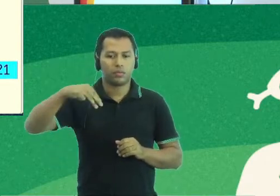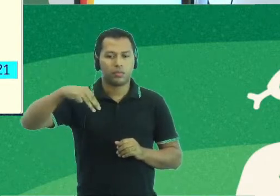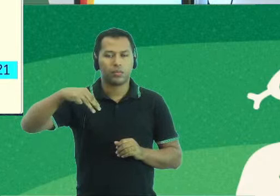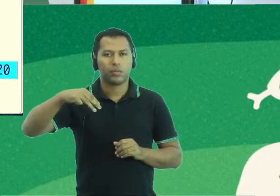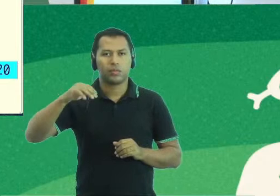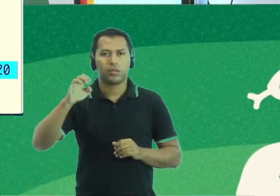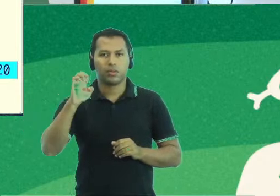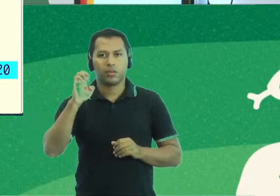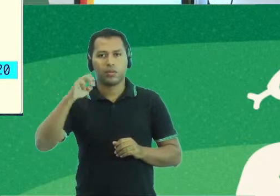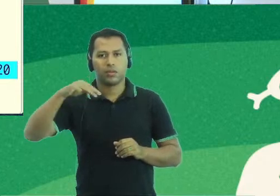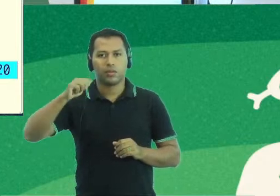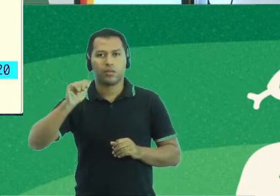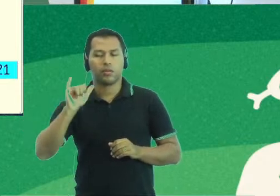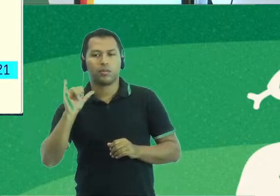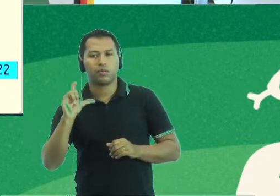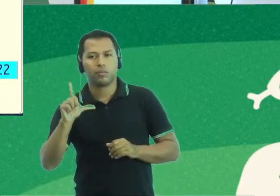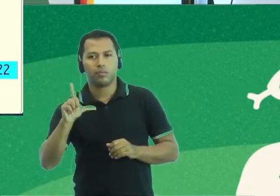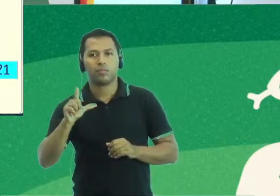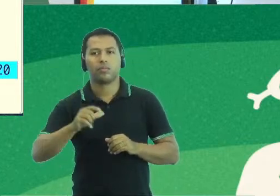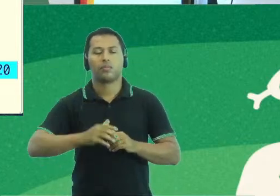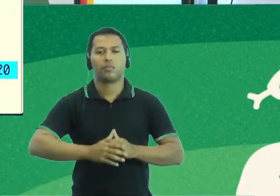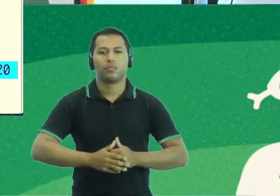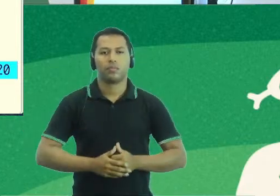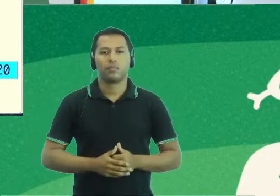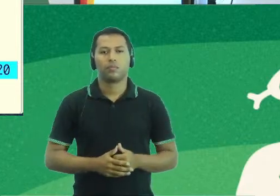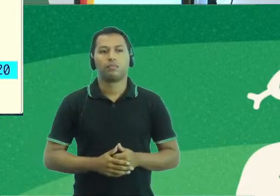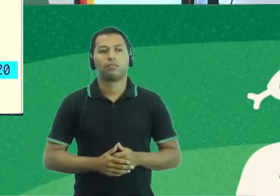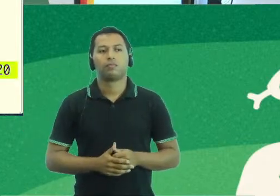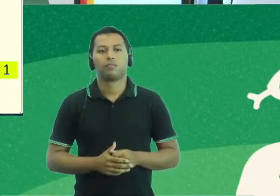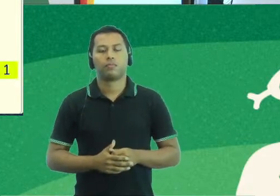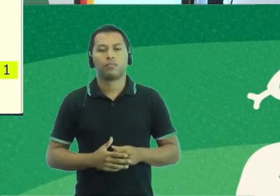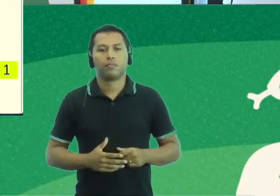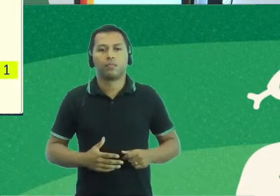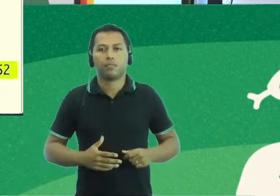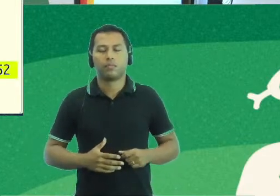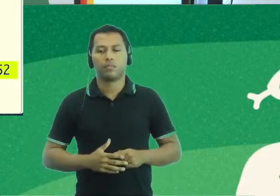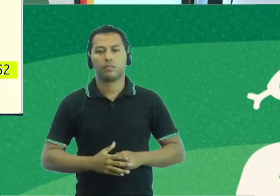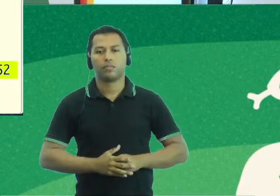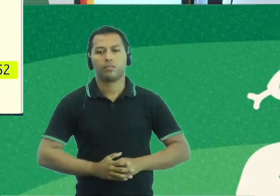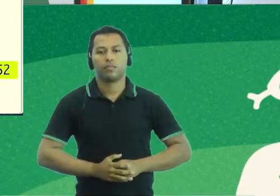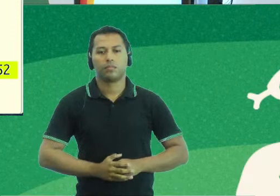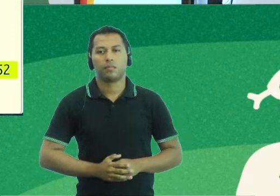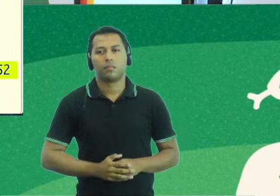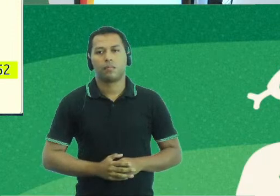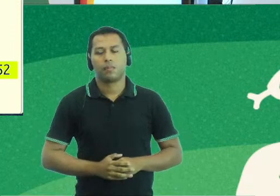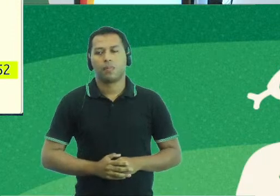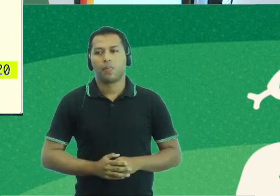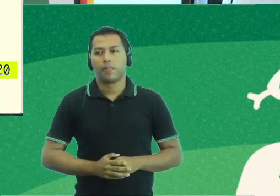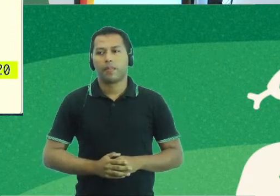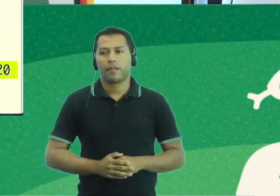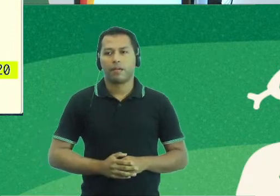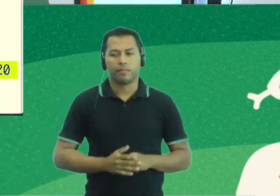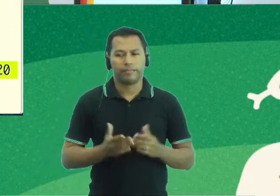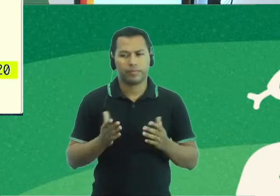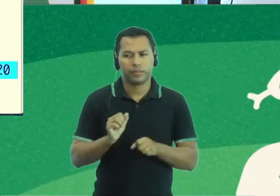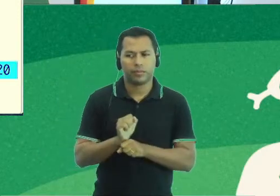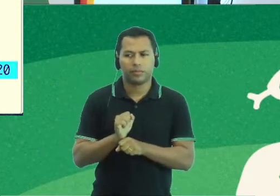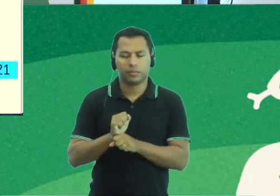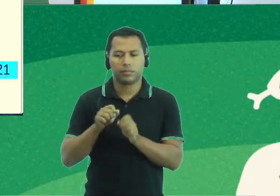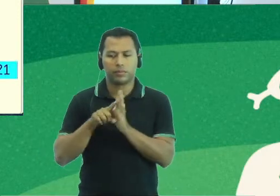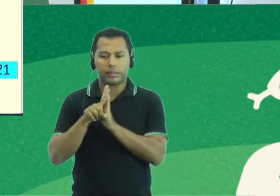send_email. And what I'm going to give it is, let me make sure I check the argument order. So the one I'm sending it from is going to